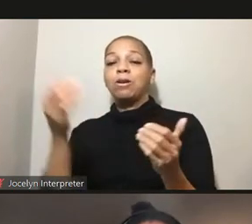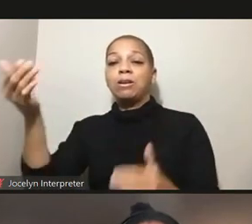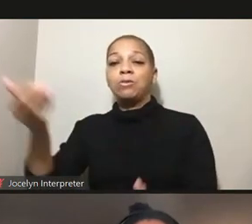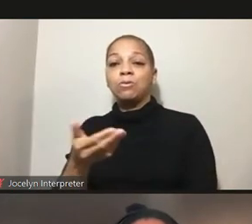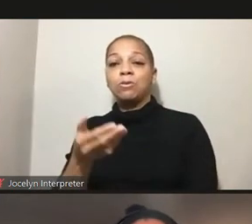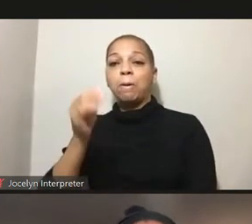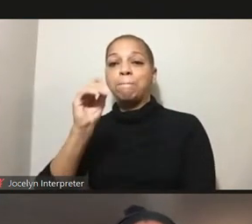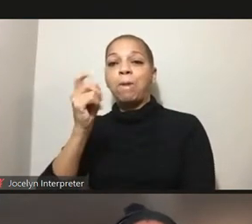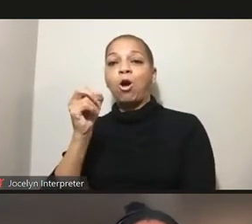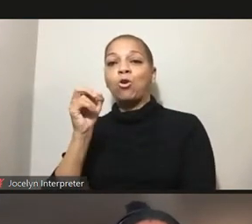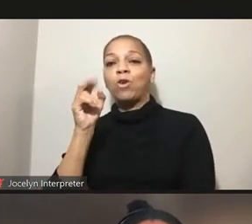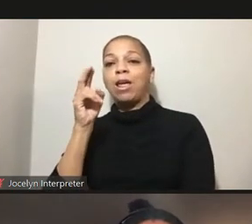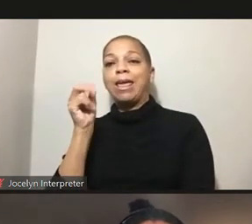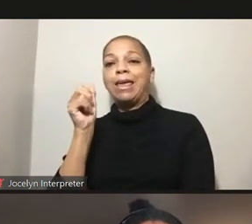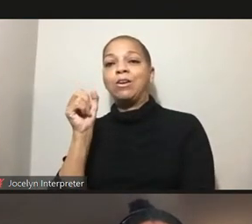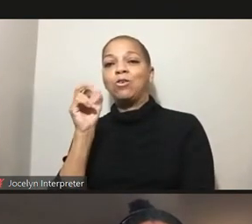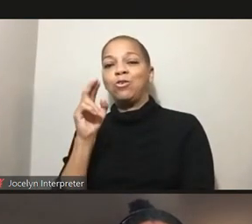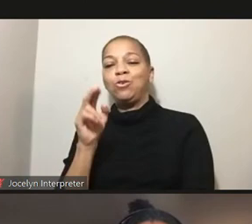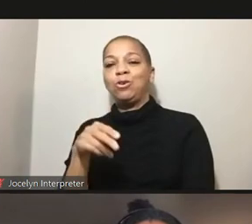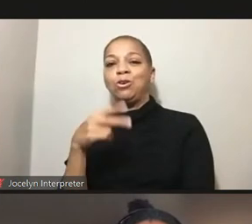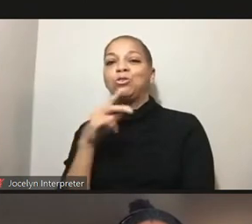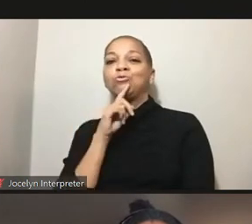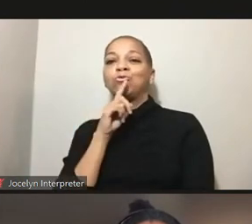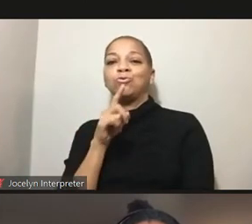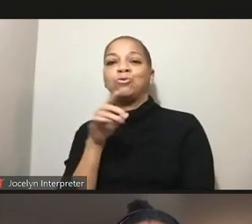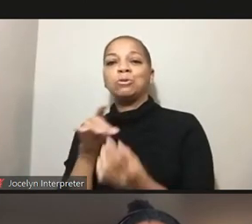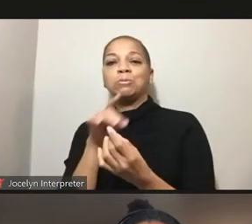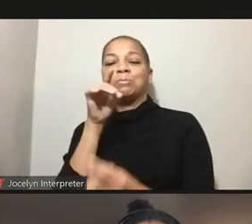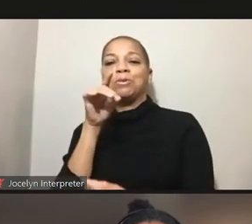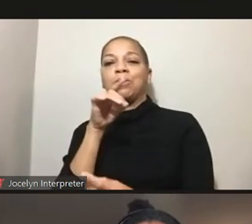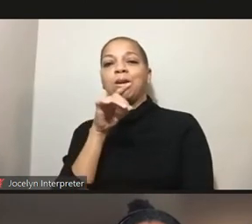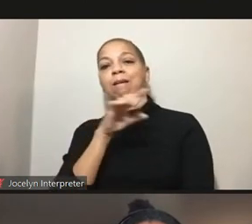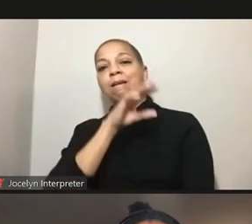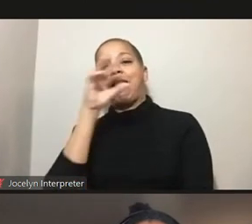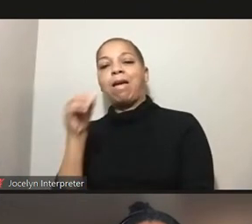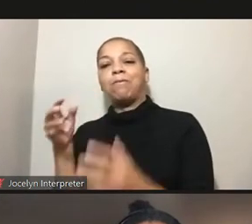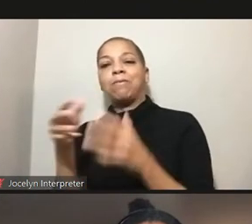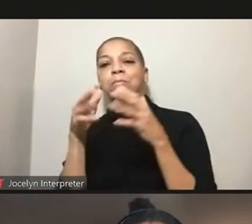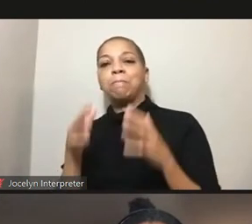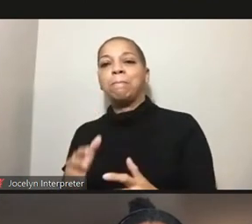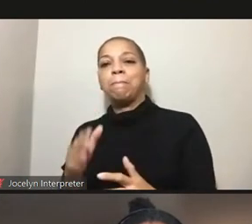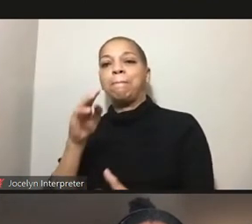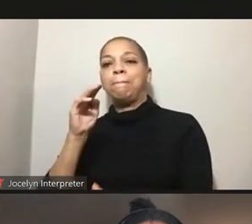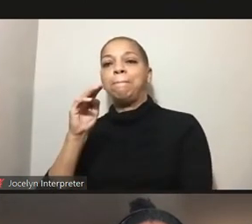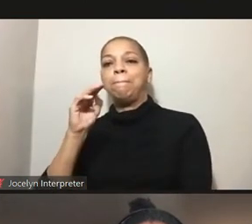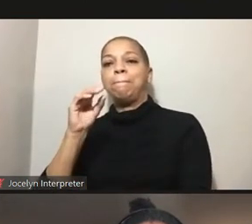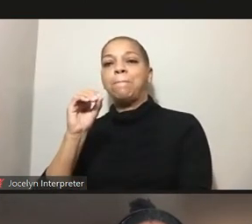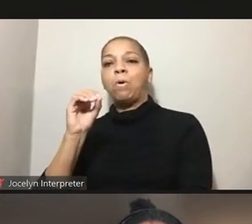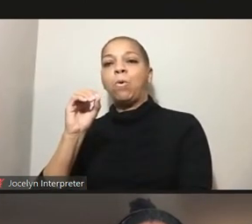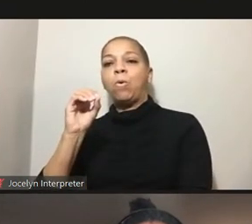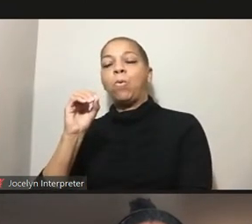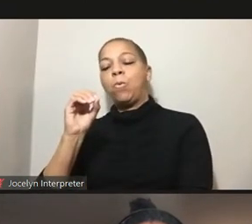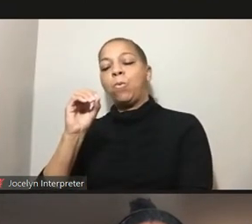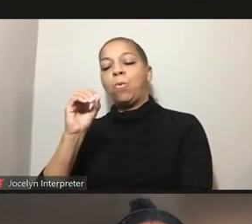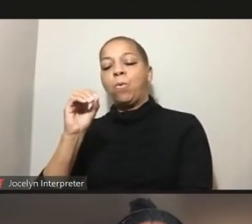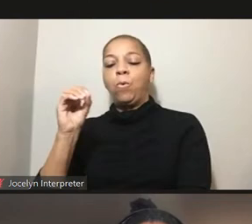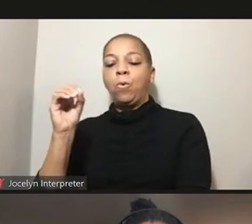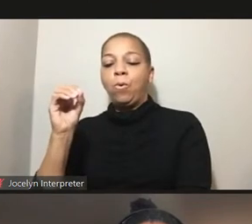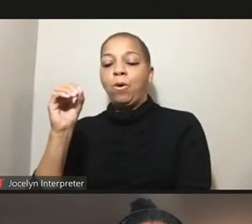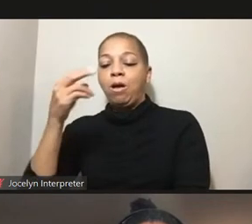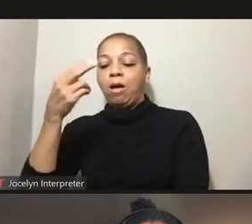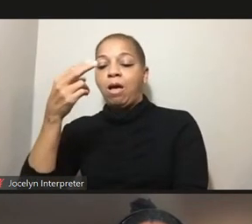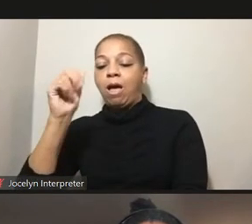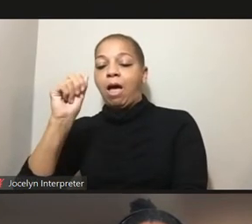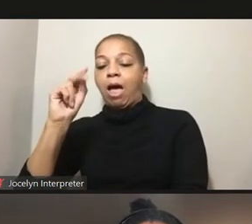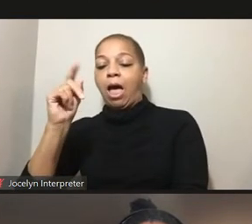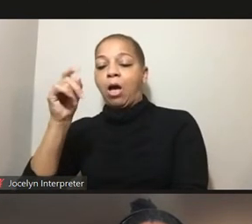evening, a two-spirit African-American Haudenosaunee Mohawk Tuscarora artist, educator, facilitator, and